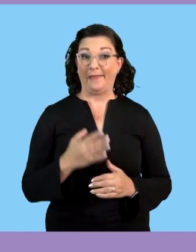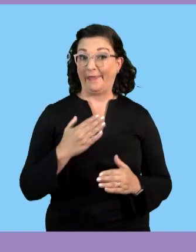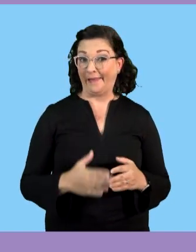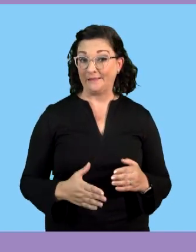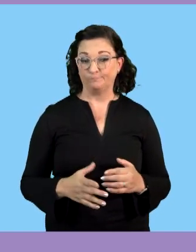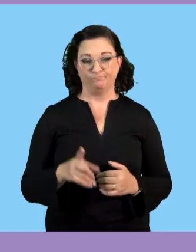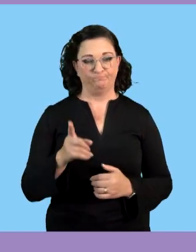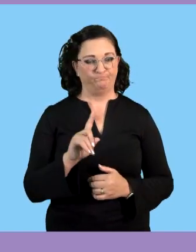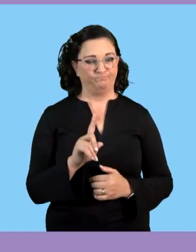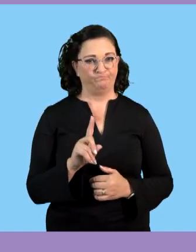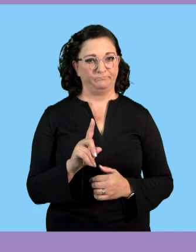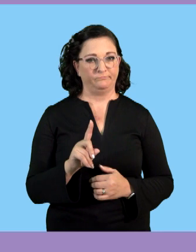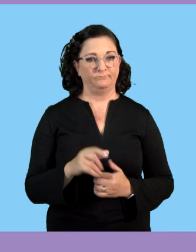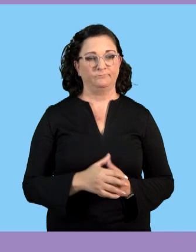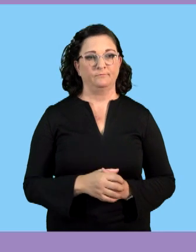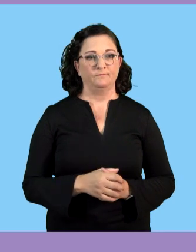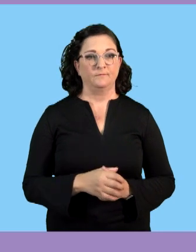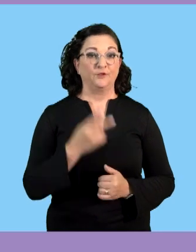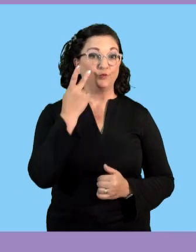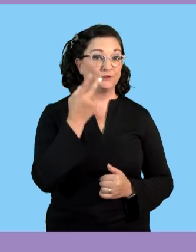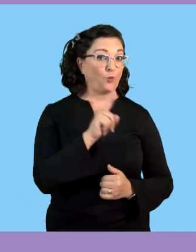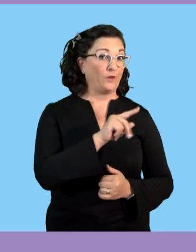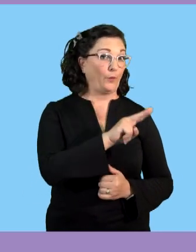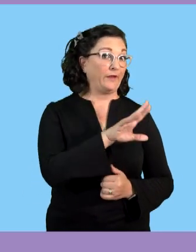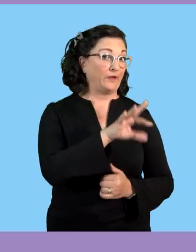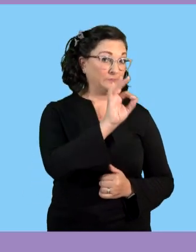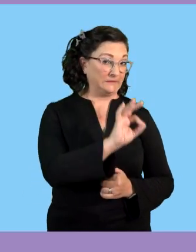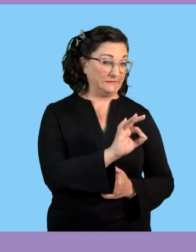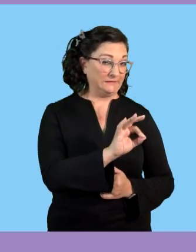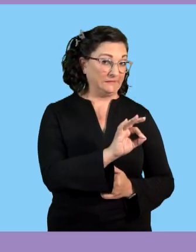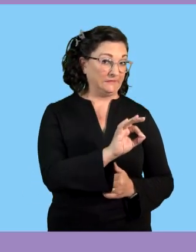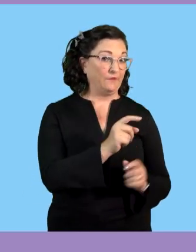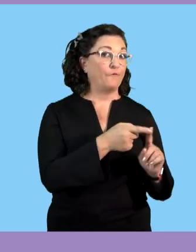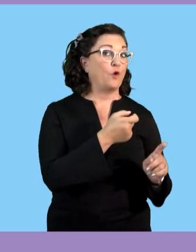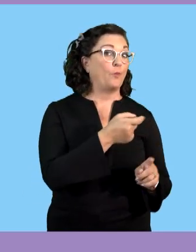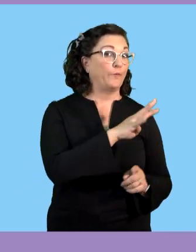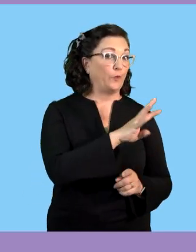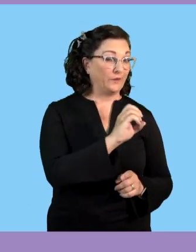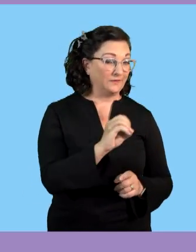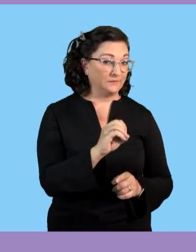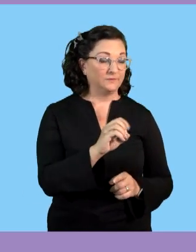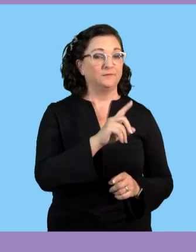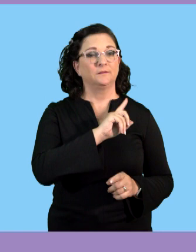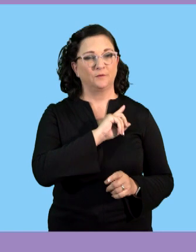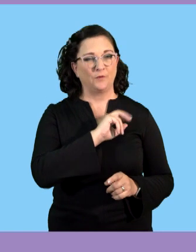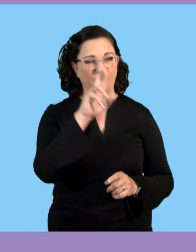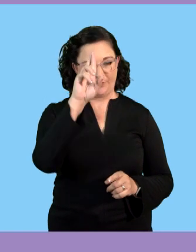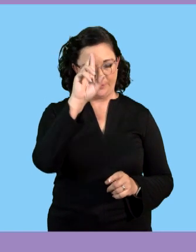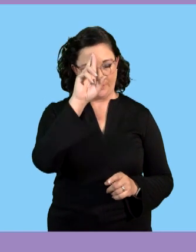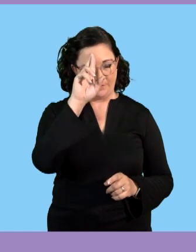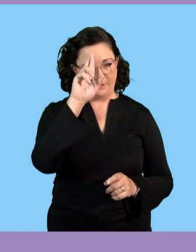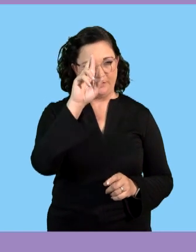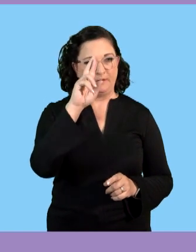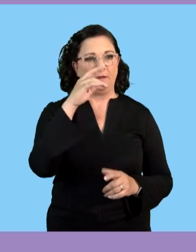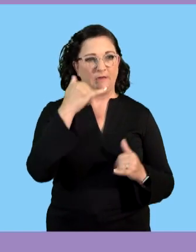this is not the end. This is just 25% of 400. Now, we must